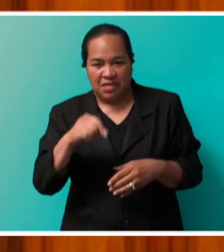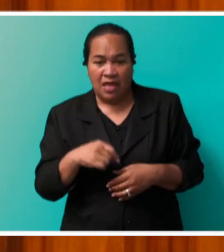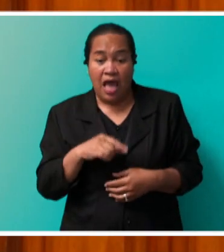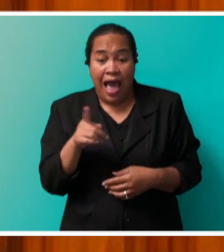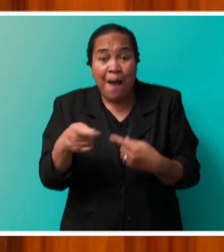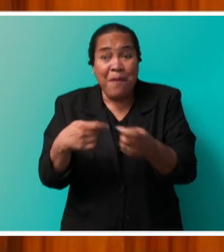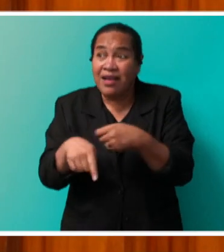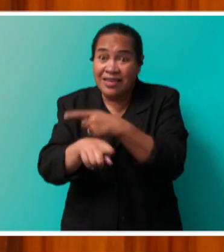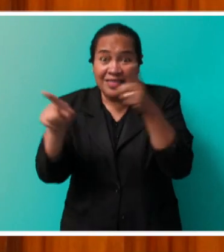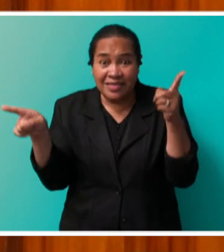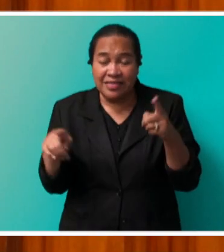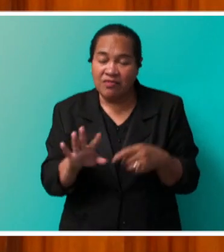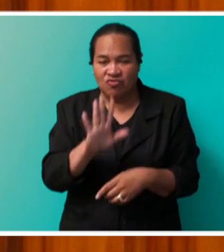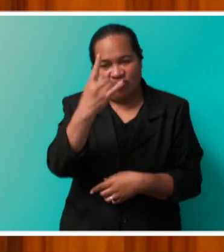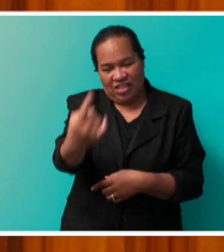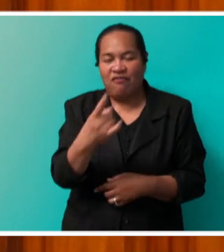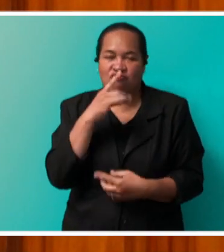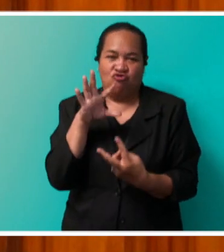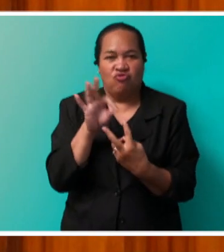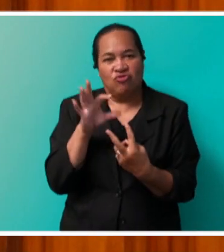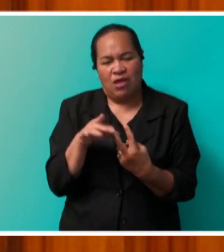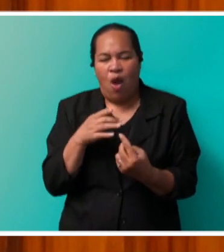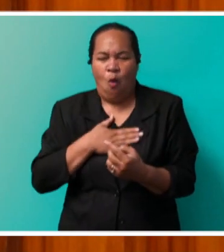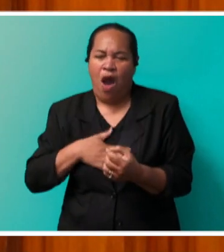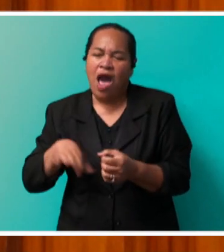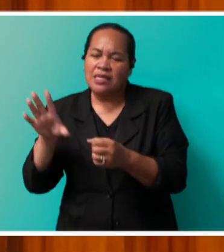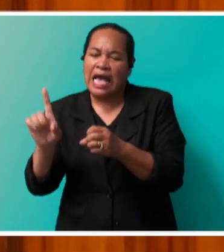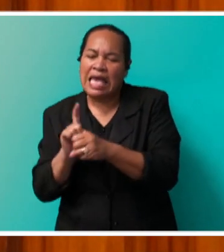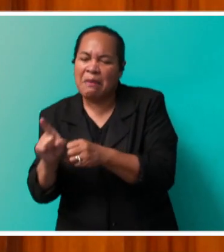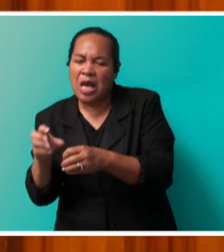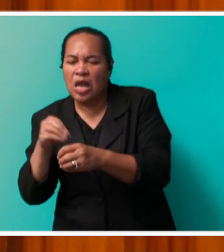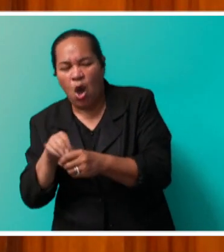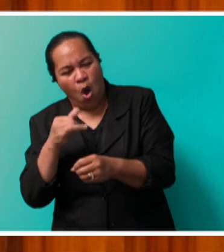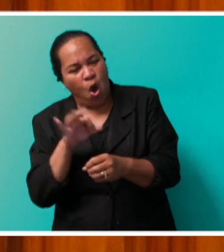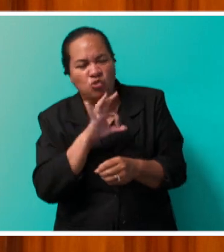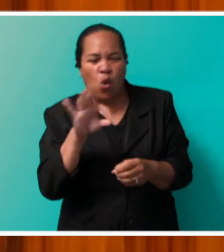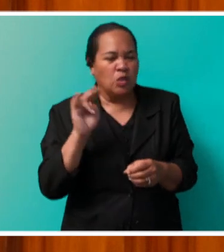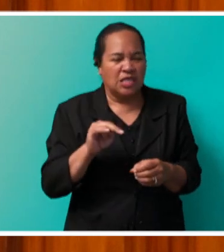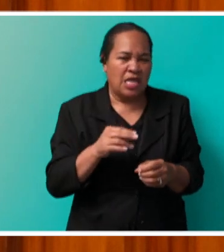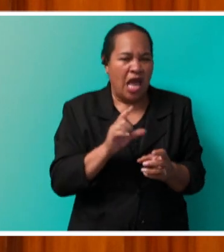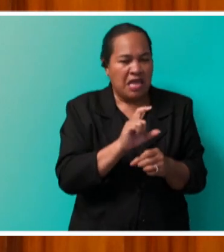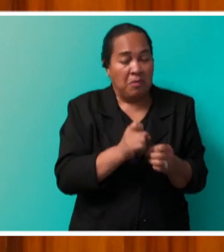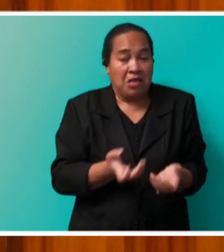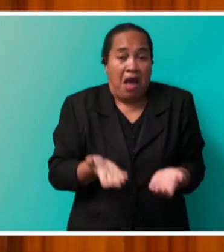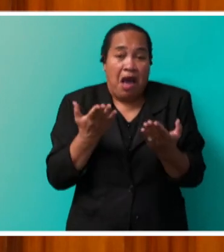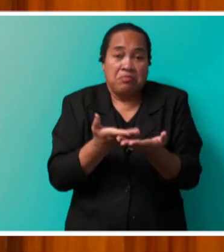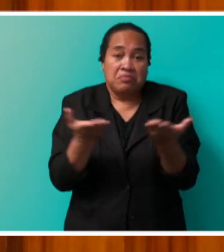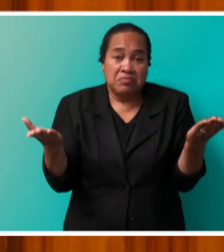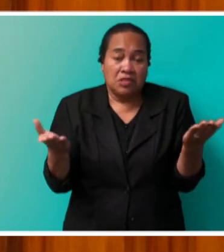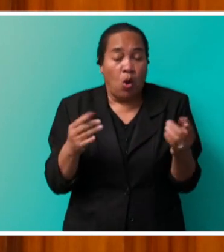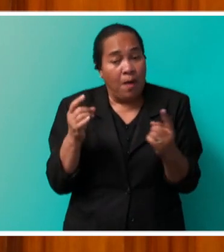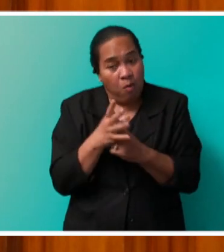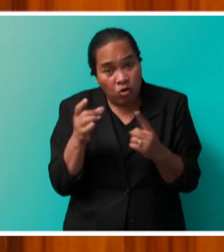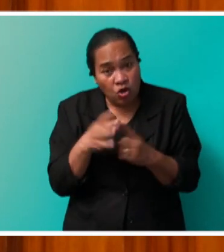purchasing either treated or untreated timber, depending on one's requirements or specification. Honorable Speaker, it is important